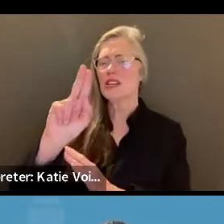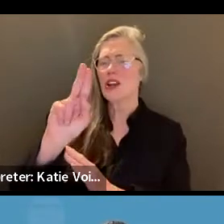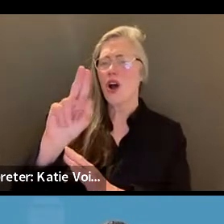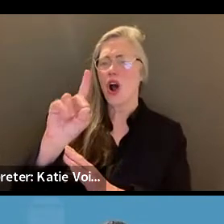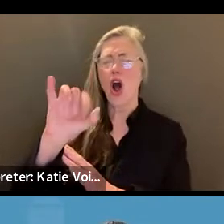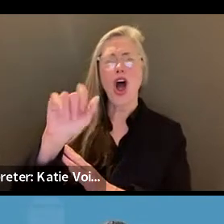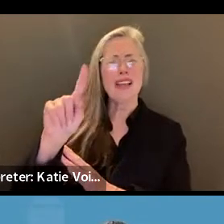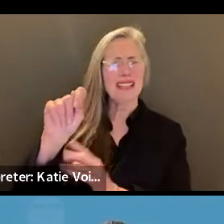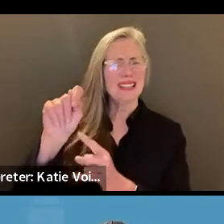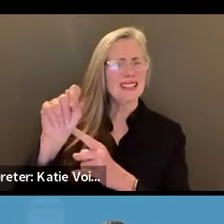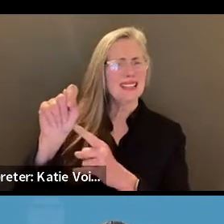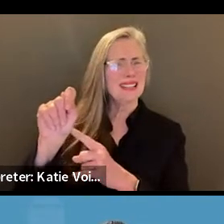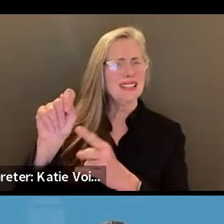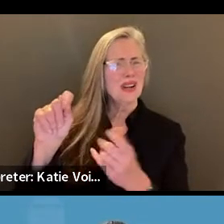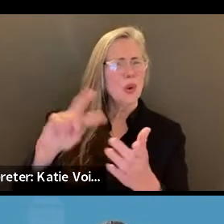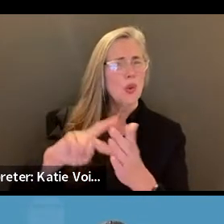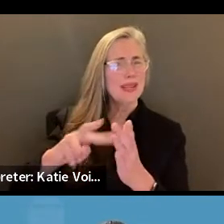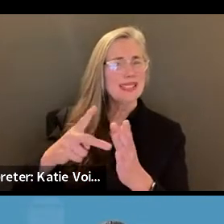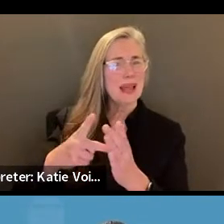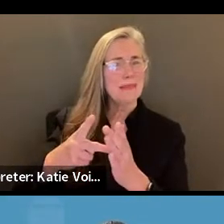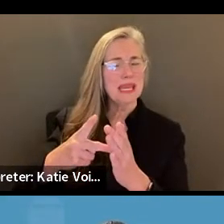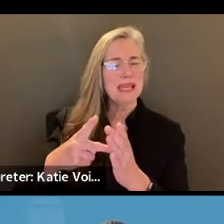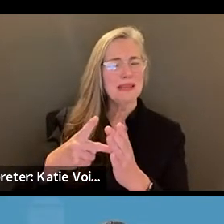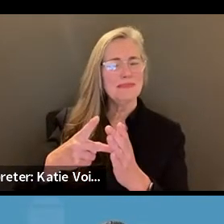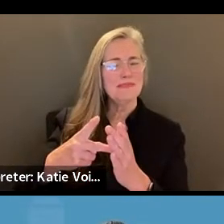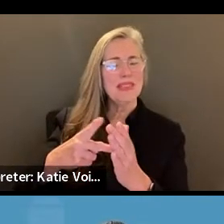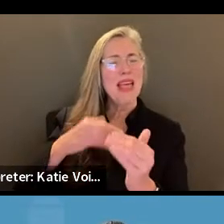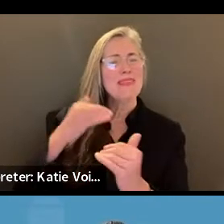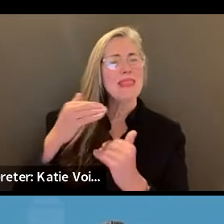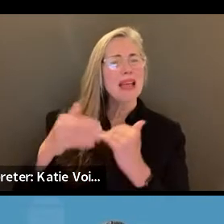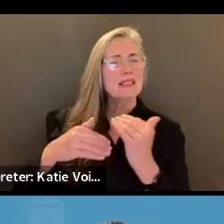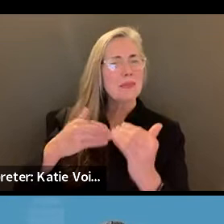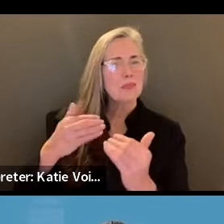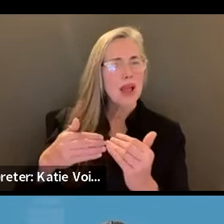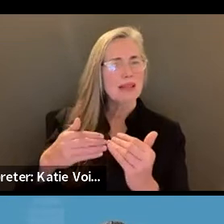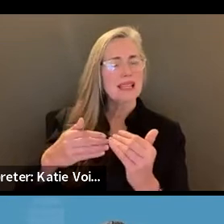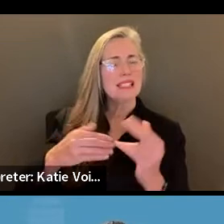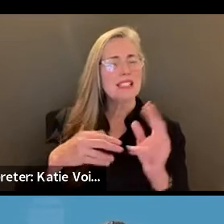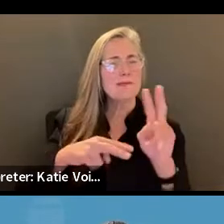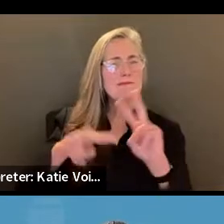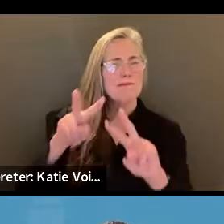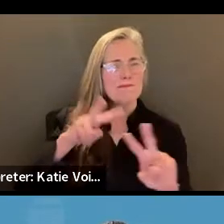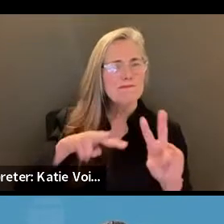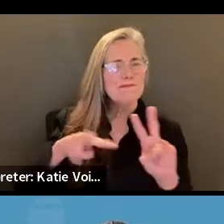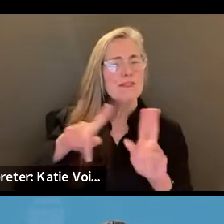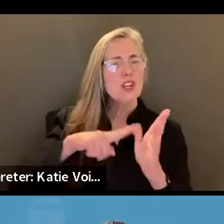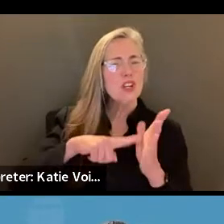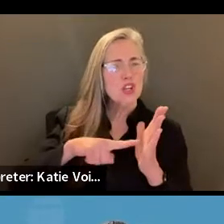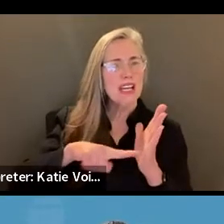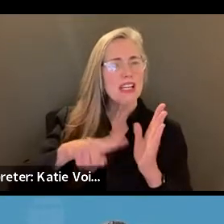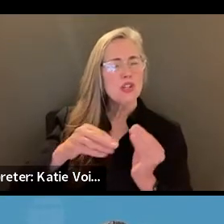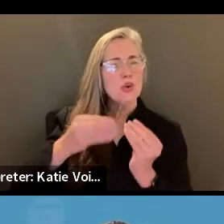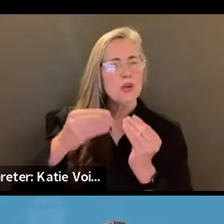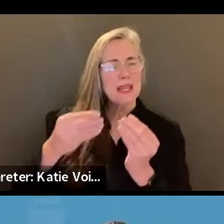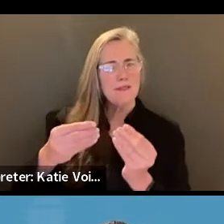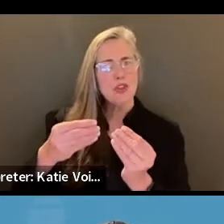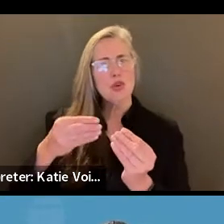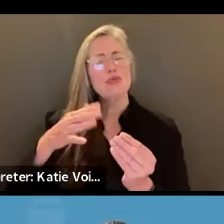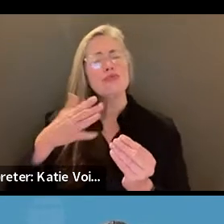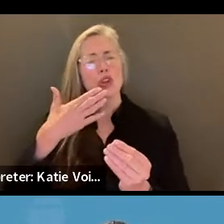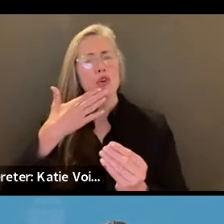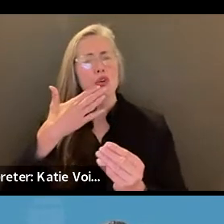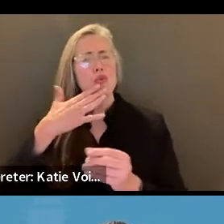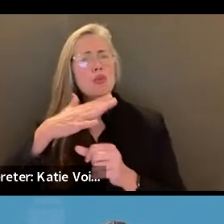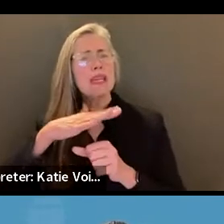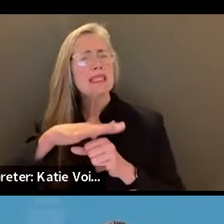reminder, the audit is a process to determine or to provide the governing board reasonable assurance about whether the